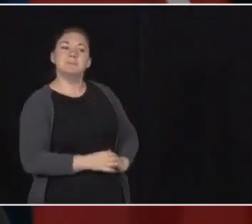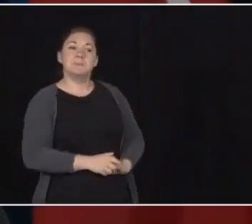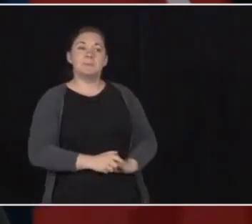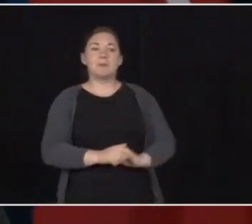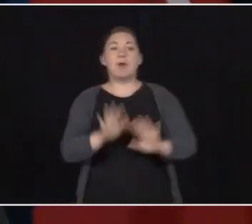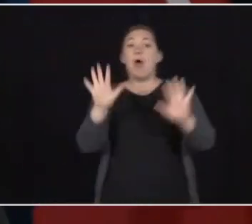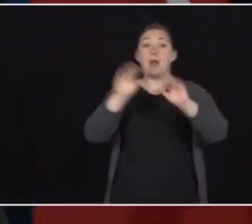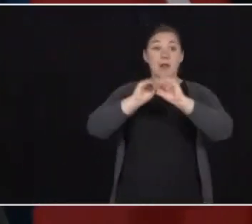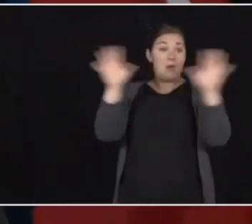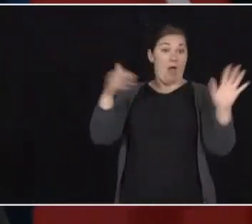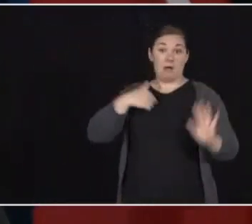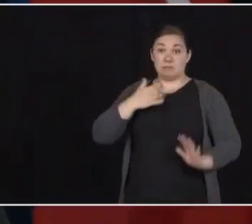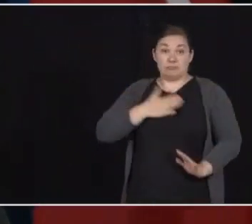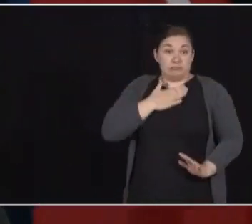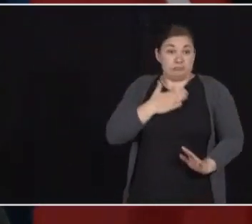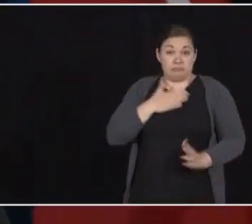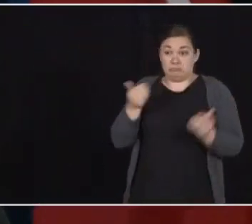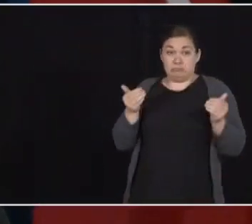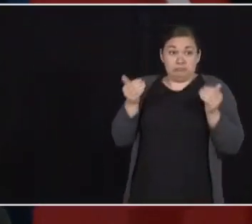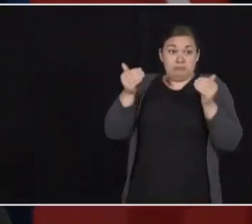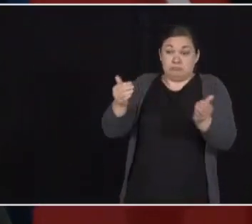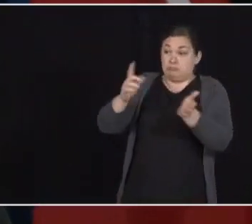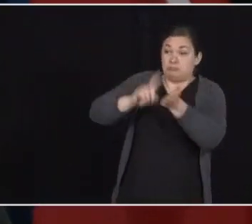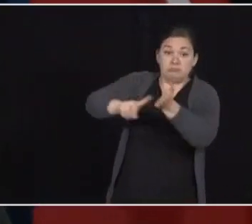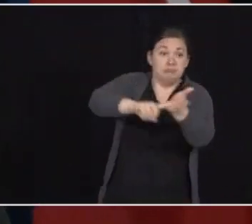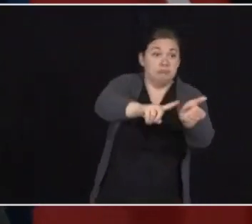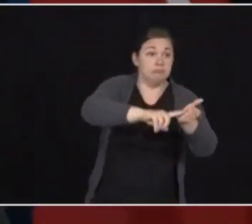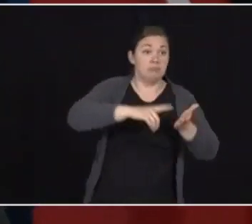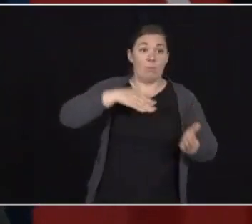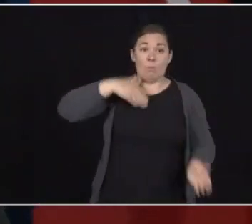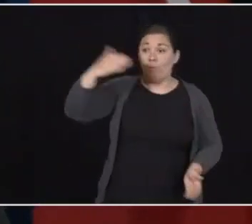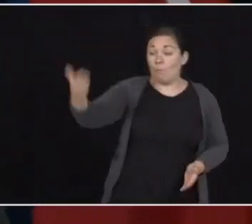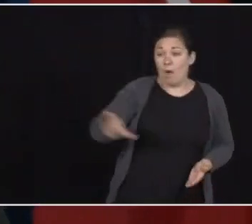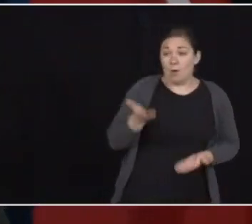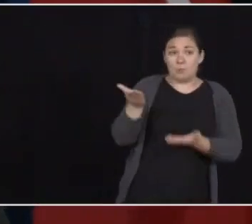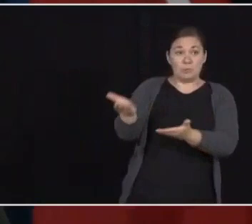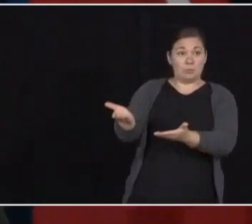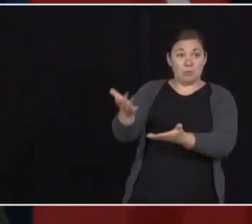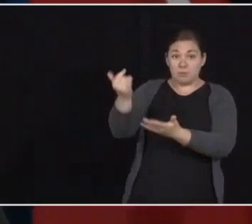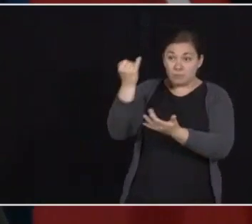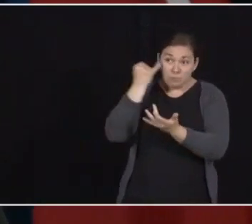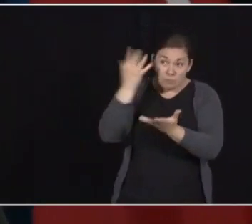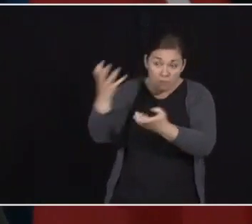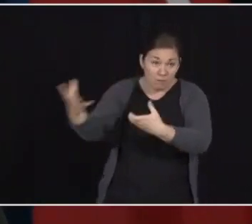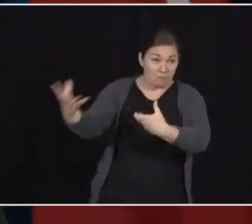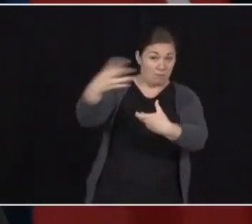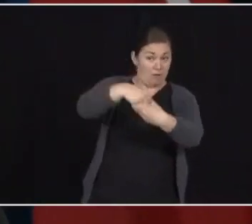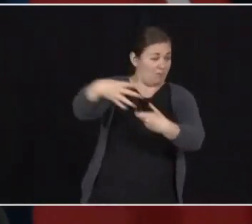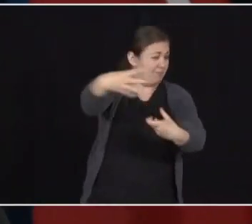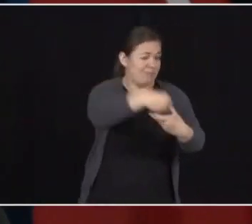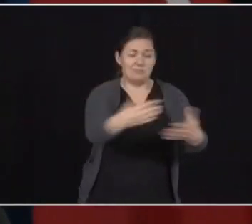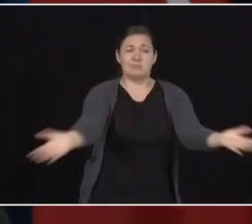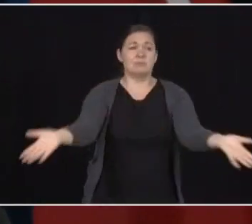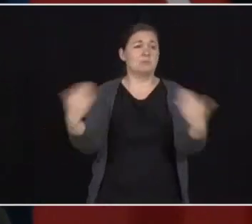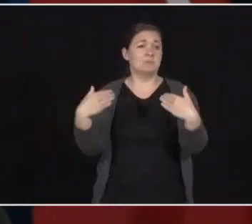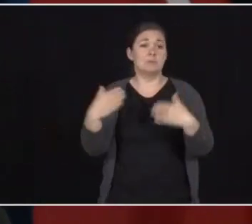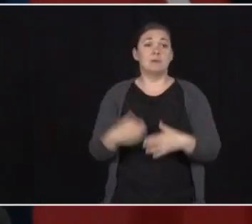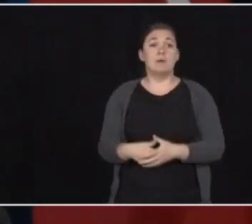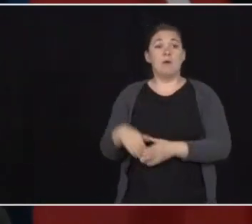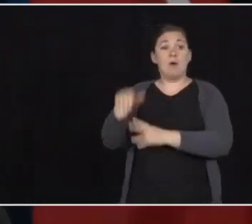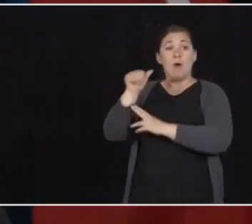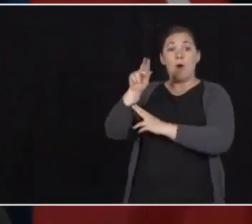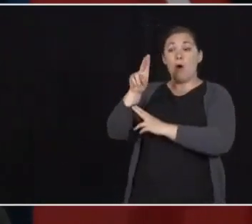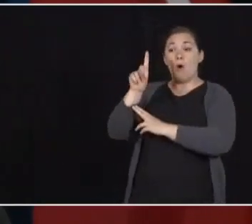that. We welcome the Ombudsman to come in there. We welcome the Auditor General. I know